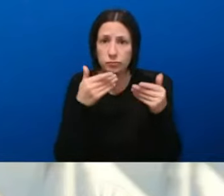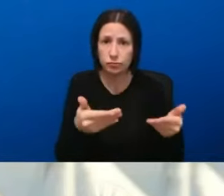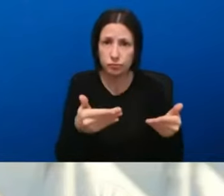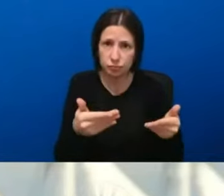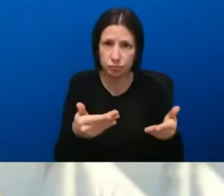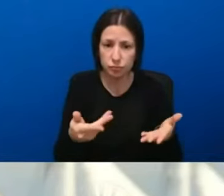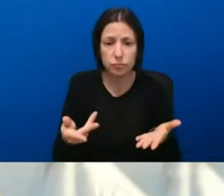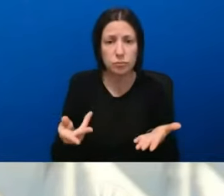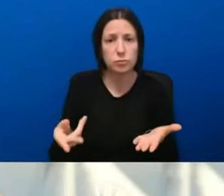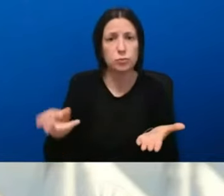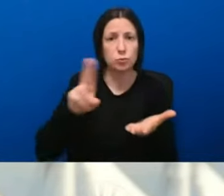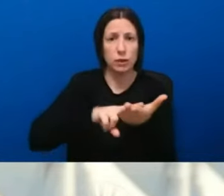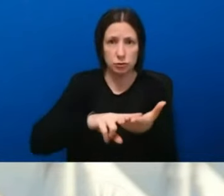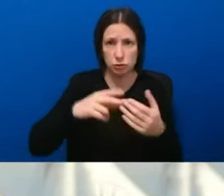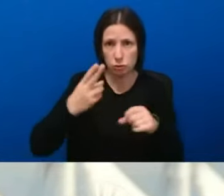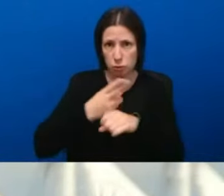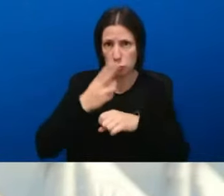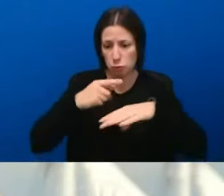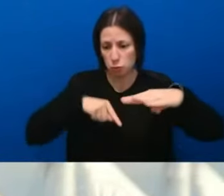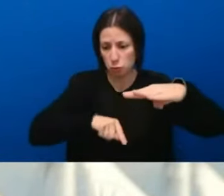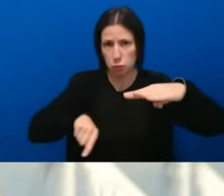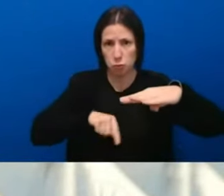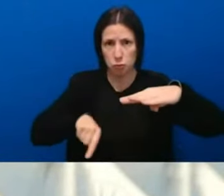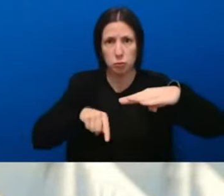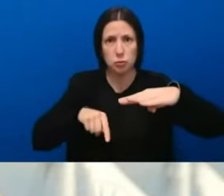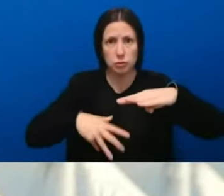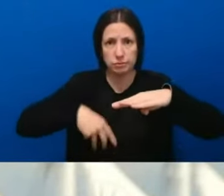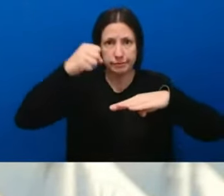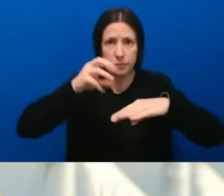place to register their groundwater use.